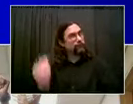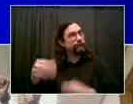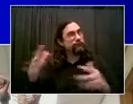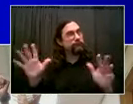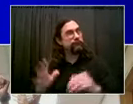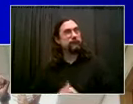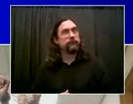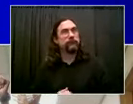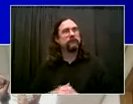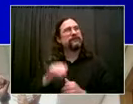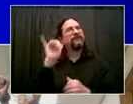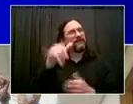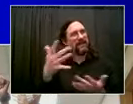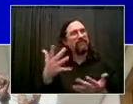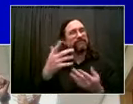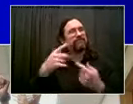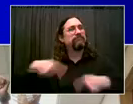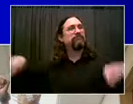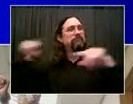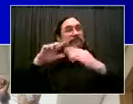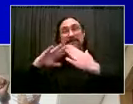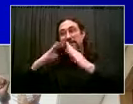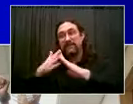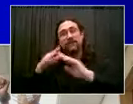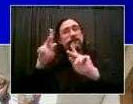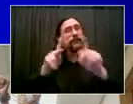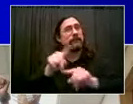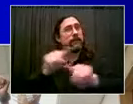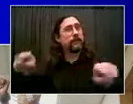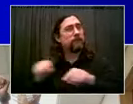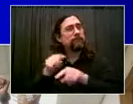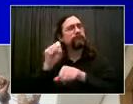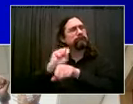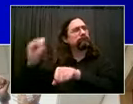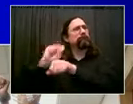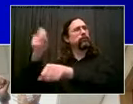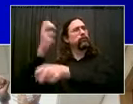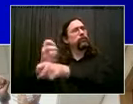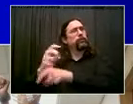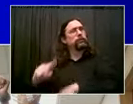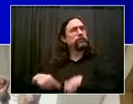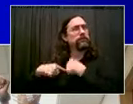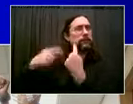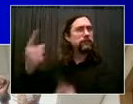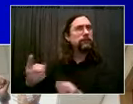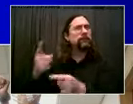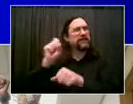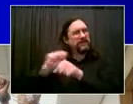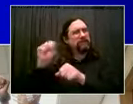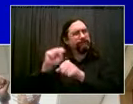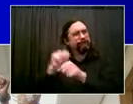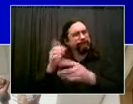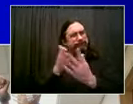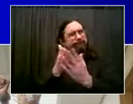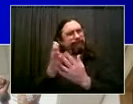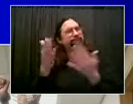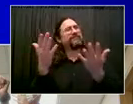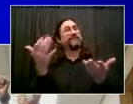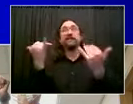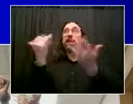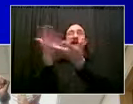really great numbers that give me a lot of faith about the direction we're going in. So we know vaccination